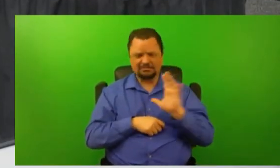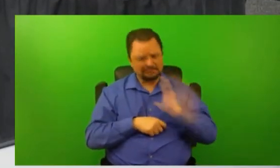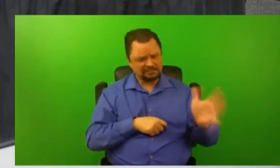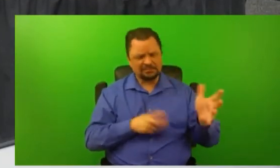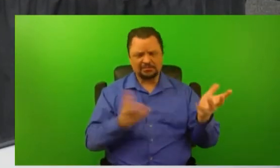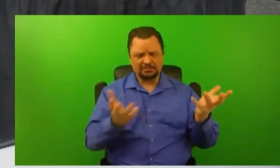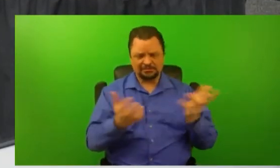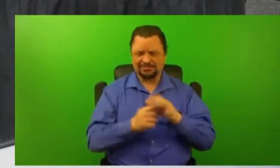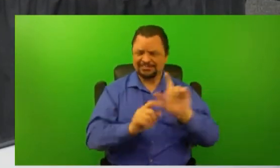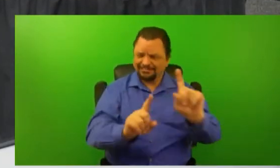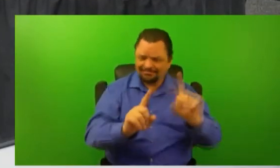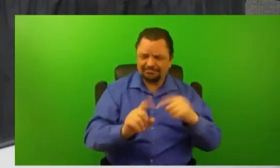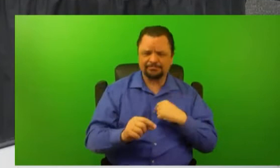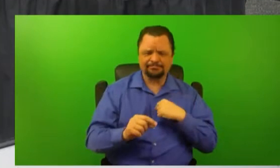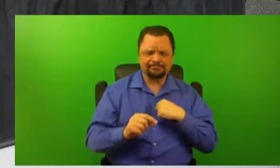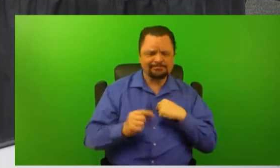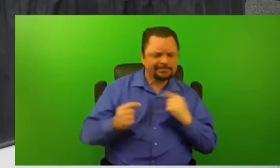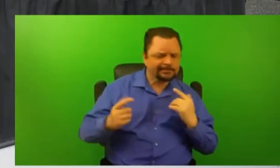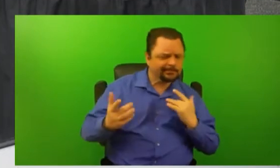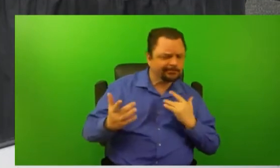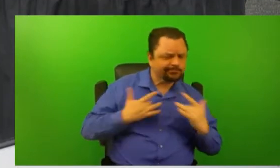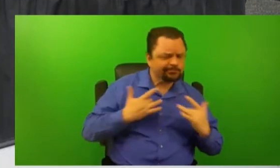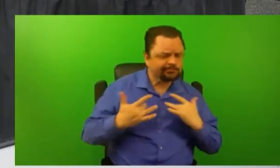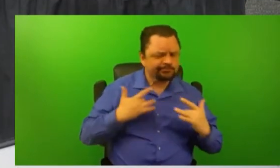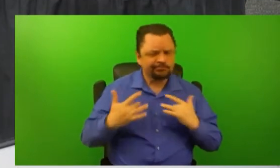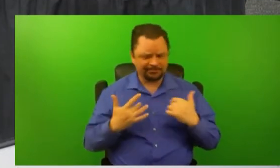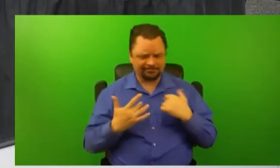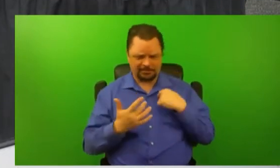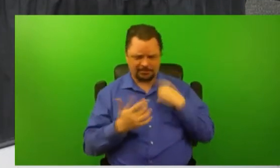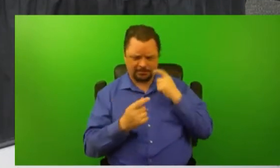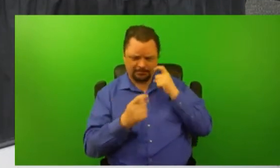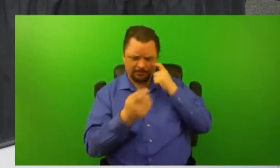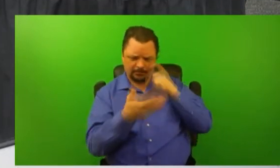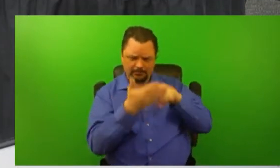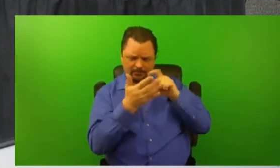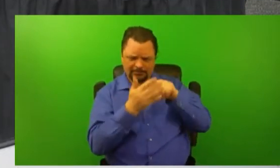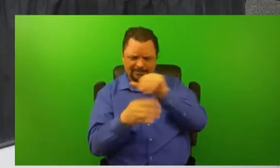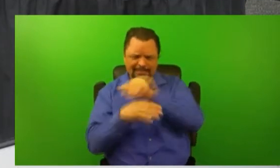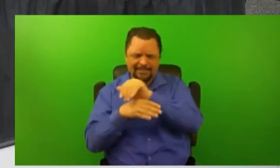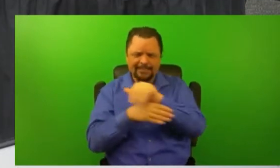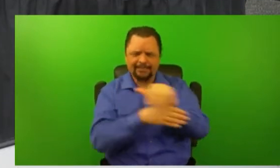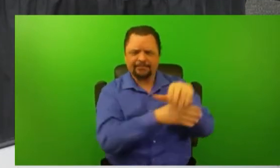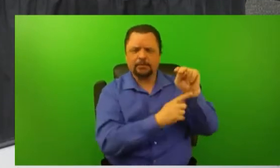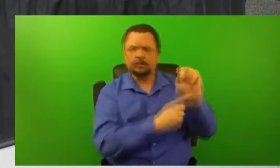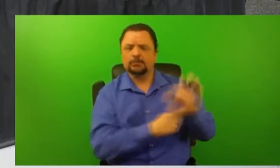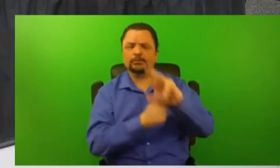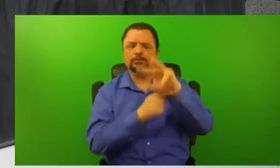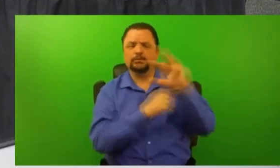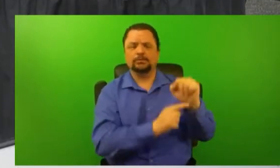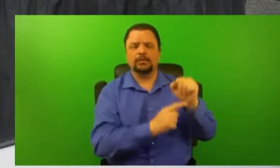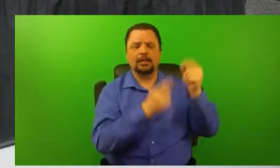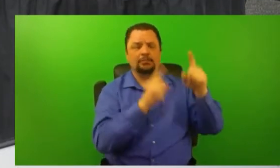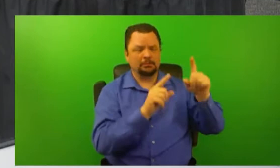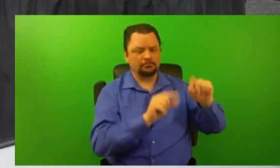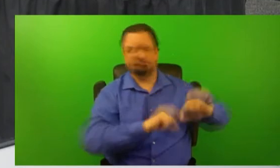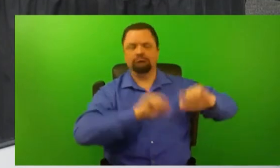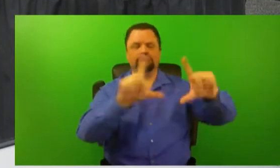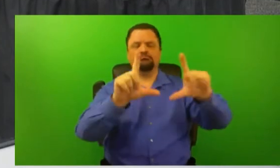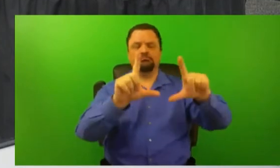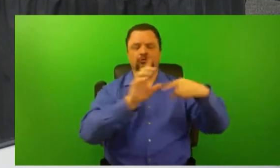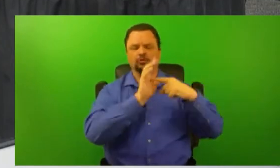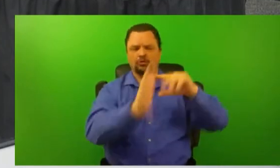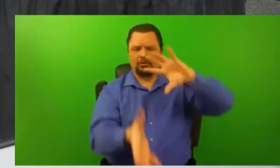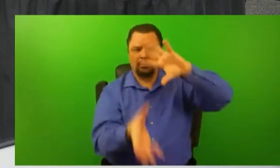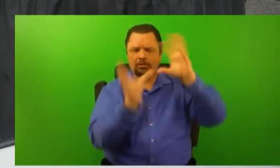people see, I see this on the nightly news too, is they always put up the total deaths, the total cases in the county.